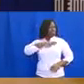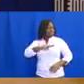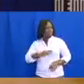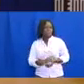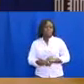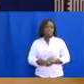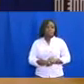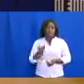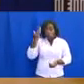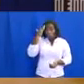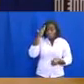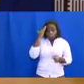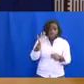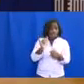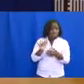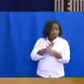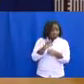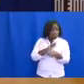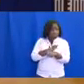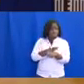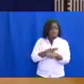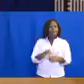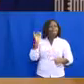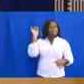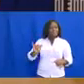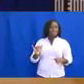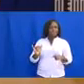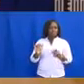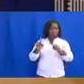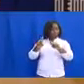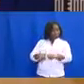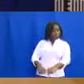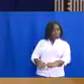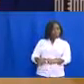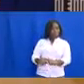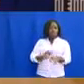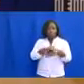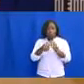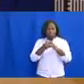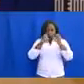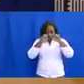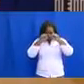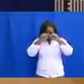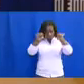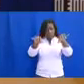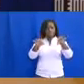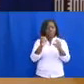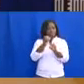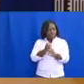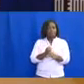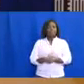knowing fully well that we must remain at all times vigilant and careful.